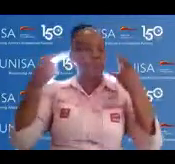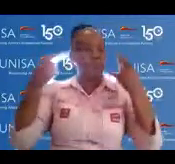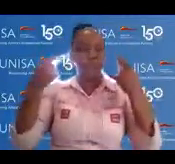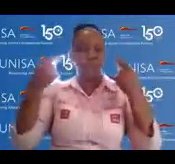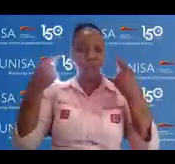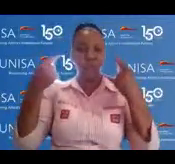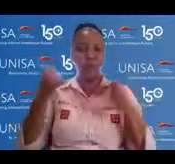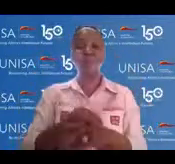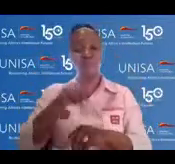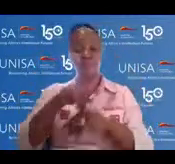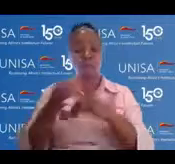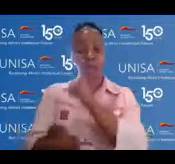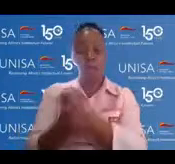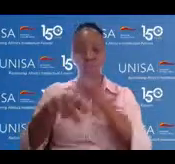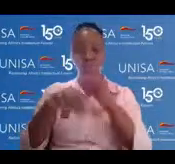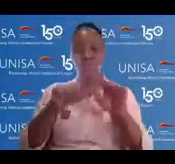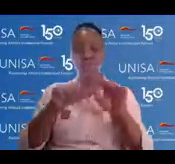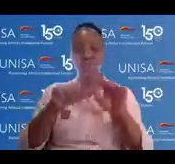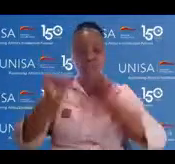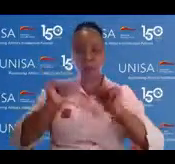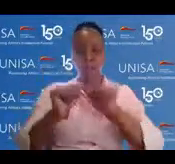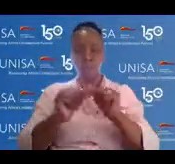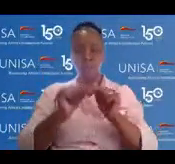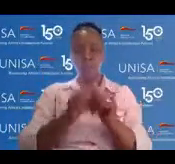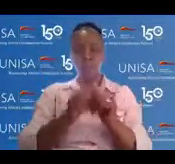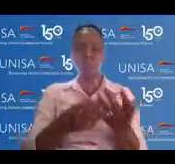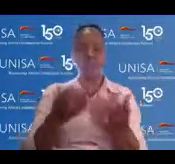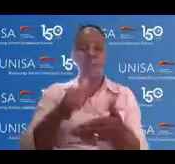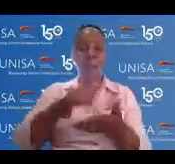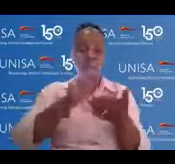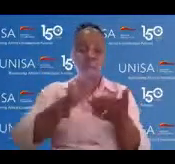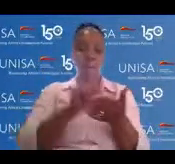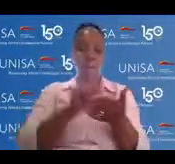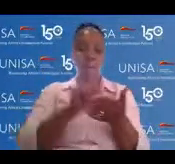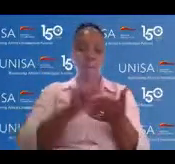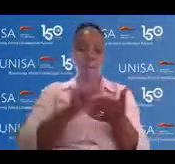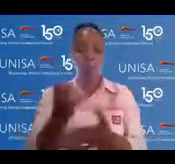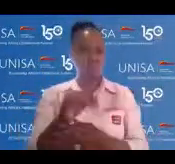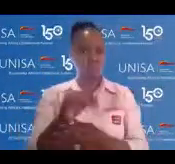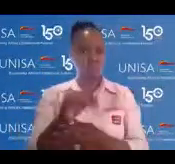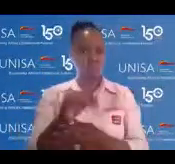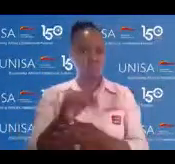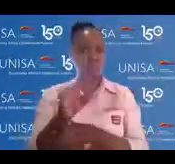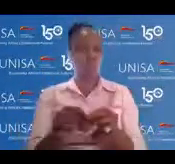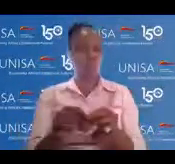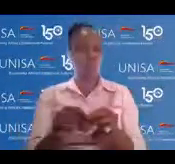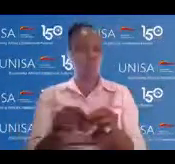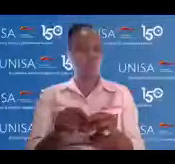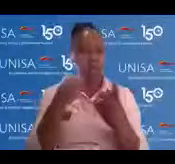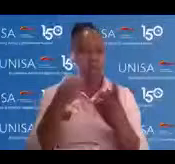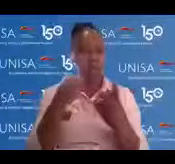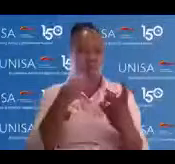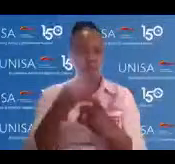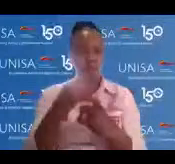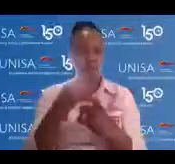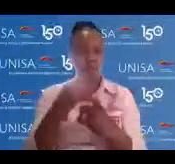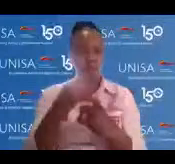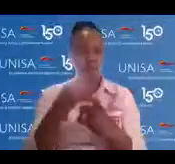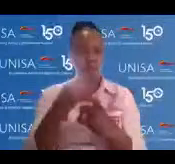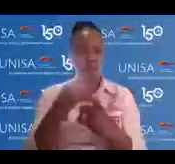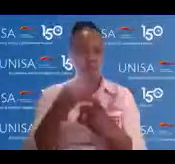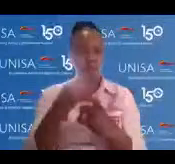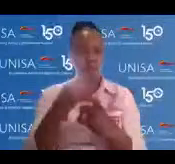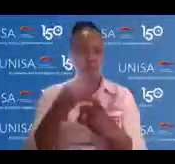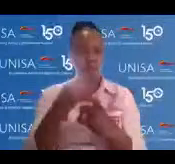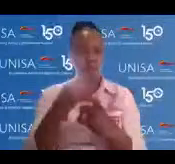assessment, the app will ask you to take selfies. We then use artificial intelligence to make sure that it is the correct